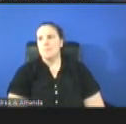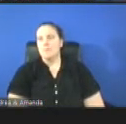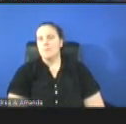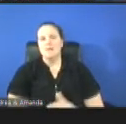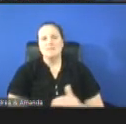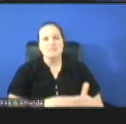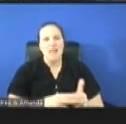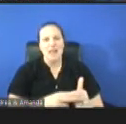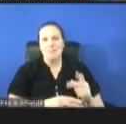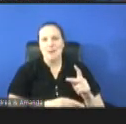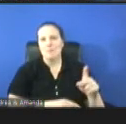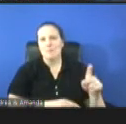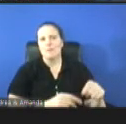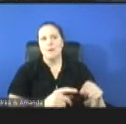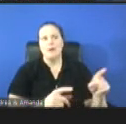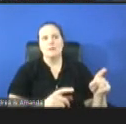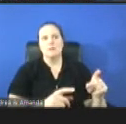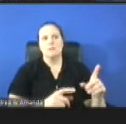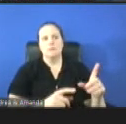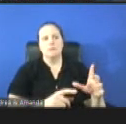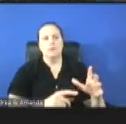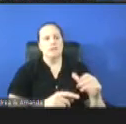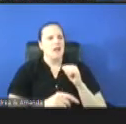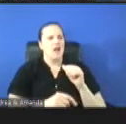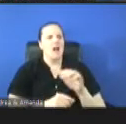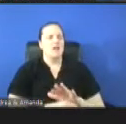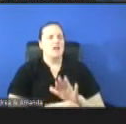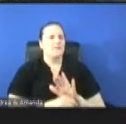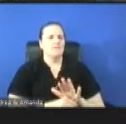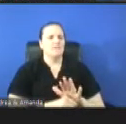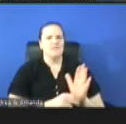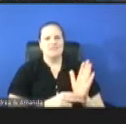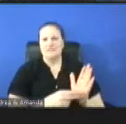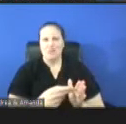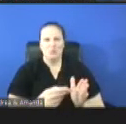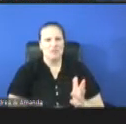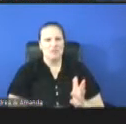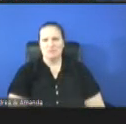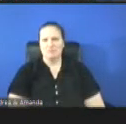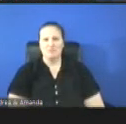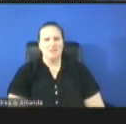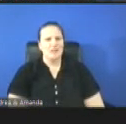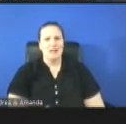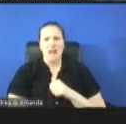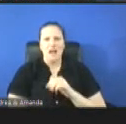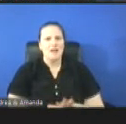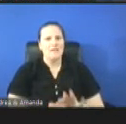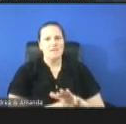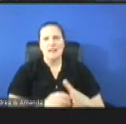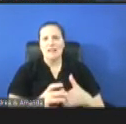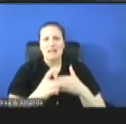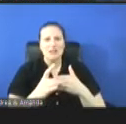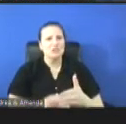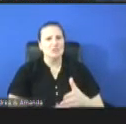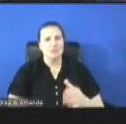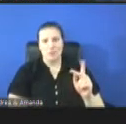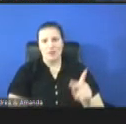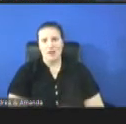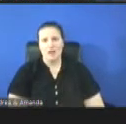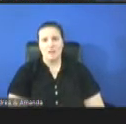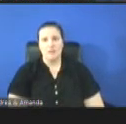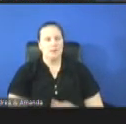the PowerPoints, but just the lack of integrity, the lack of leadership, okay? And the lack